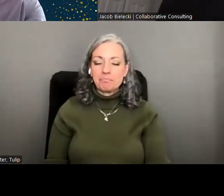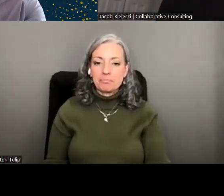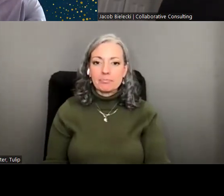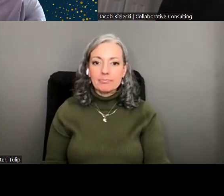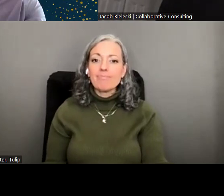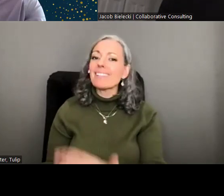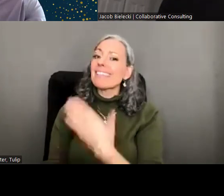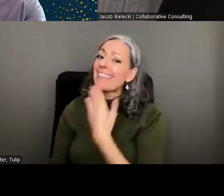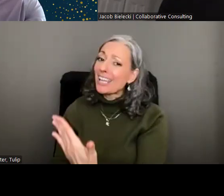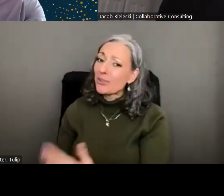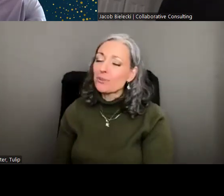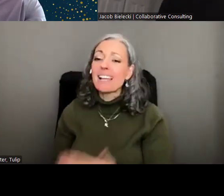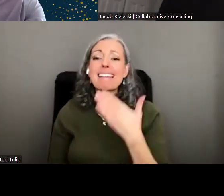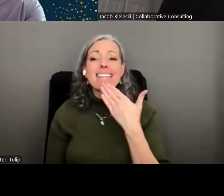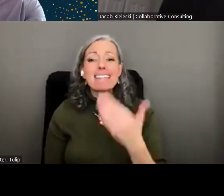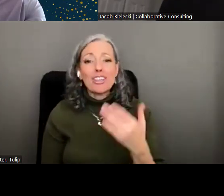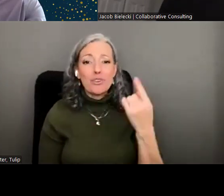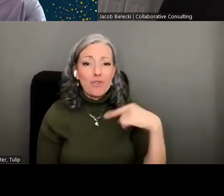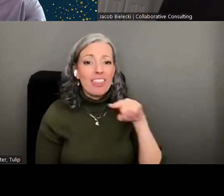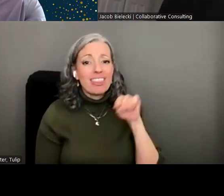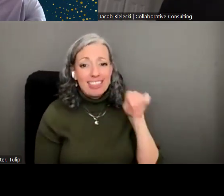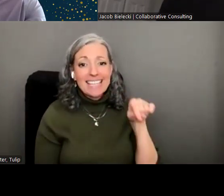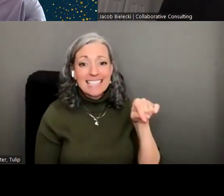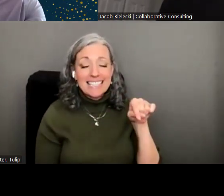Thank you. Thanks for this very